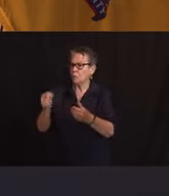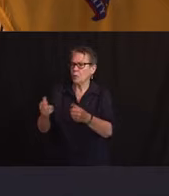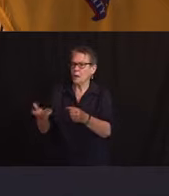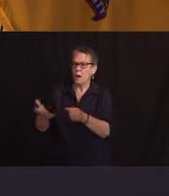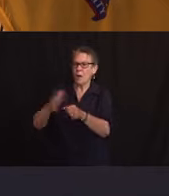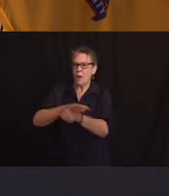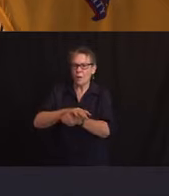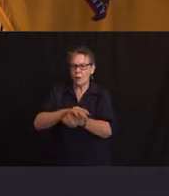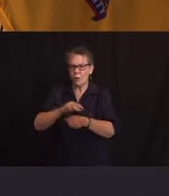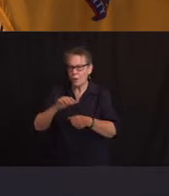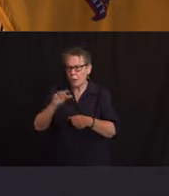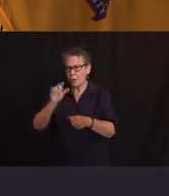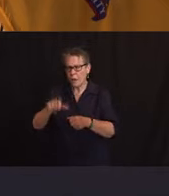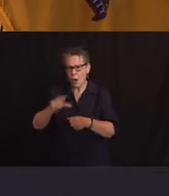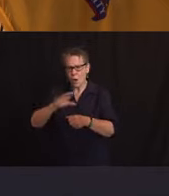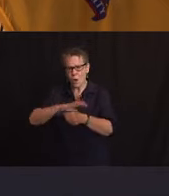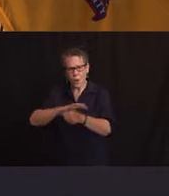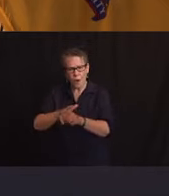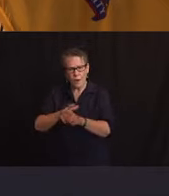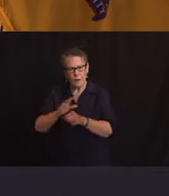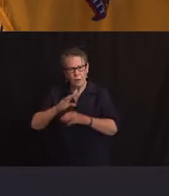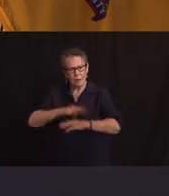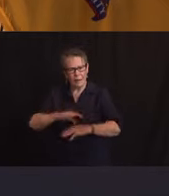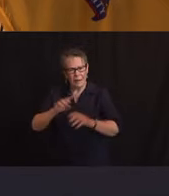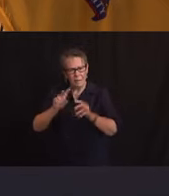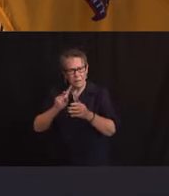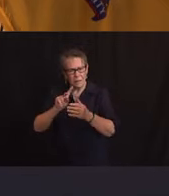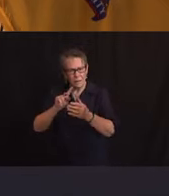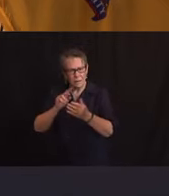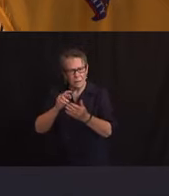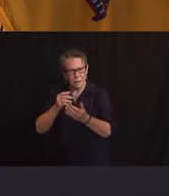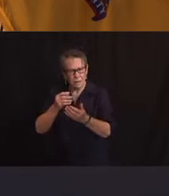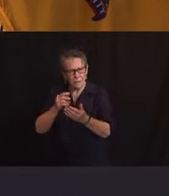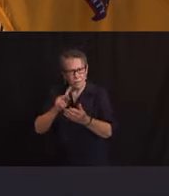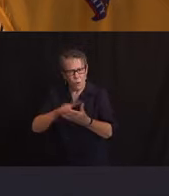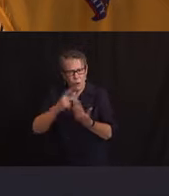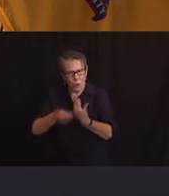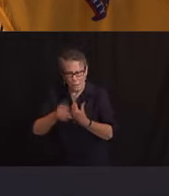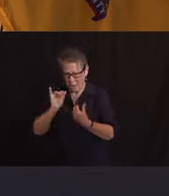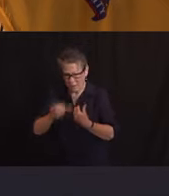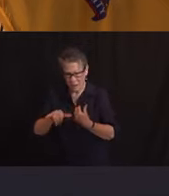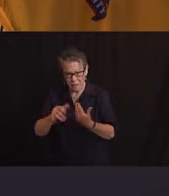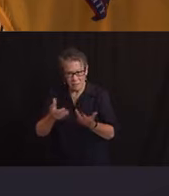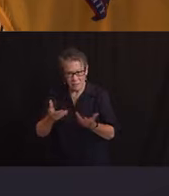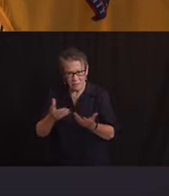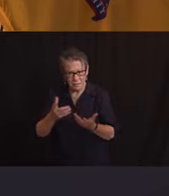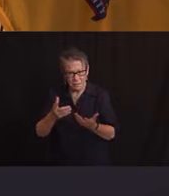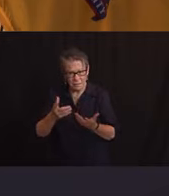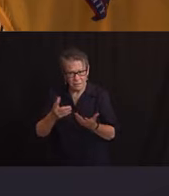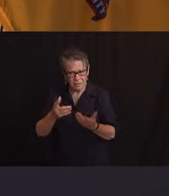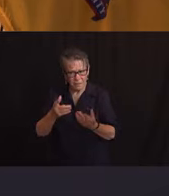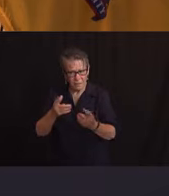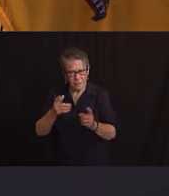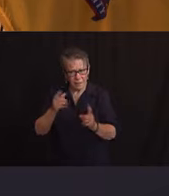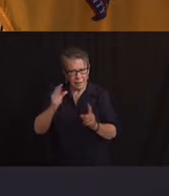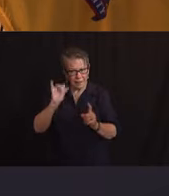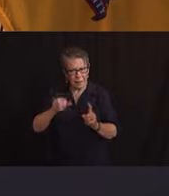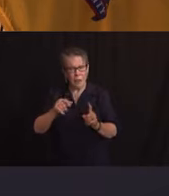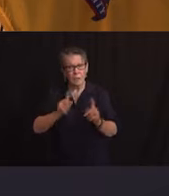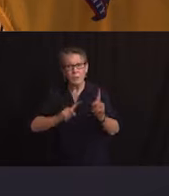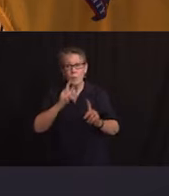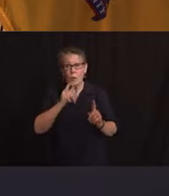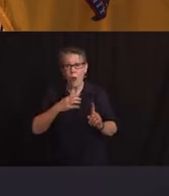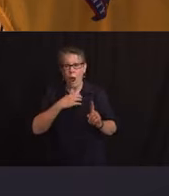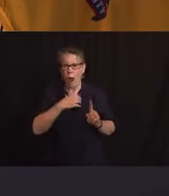hunger strike that some immigrants without documentation, I believe, were pushing for much of this